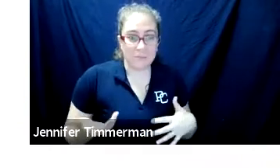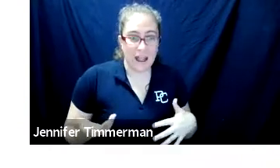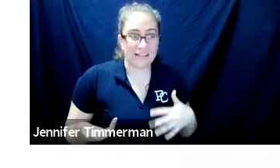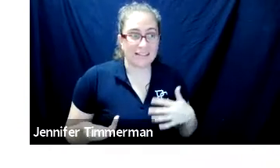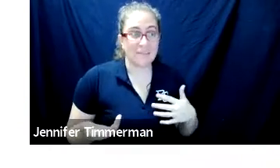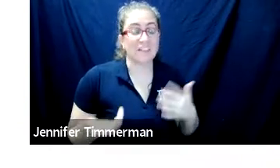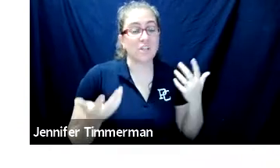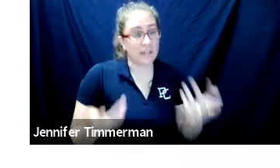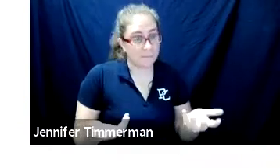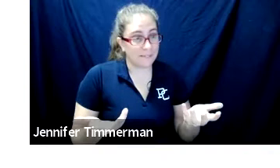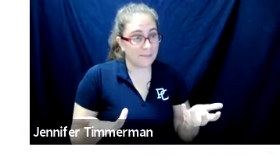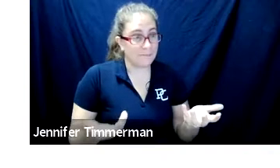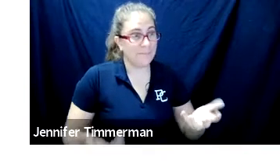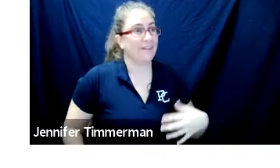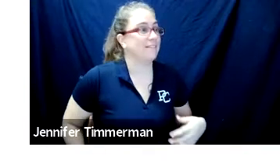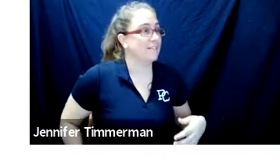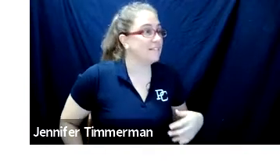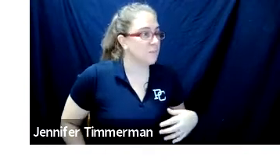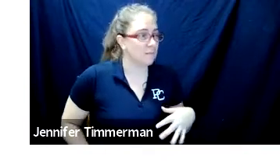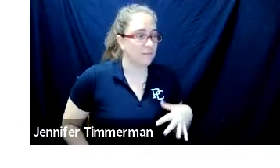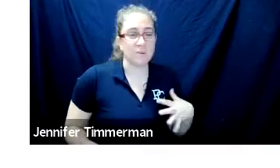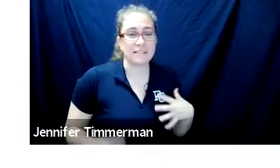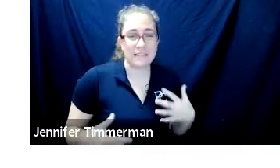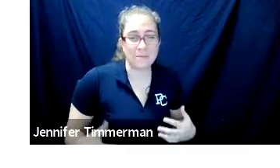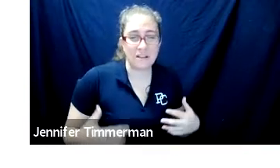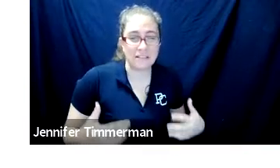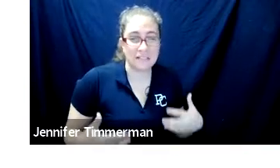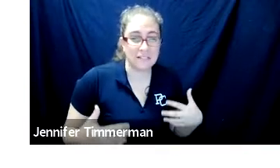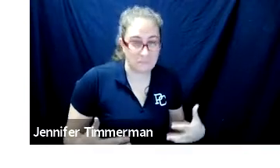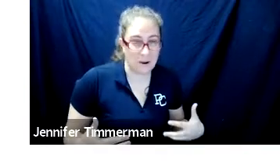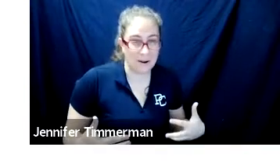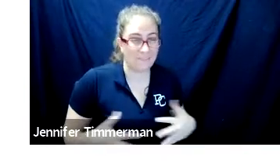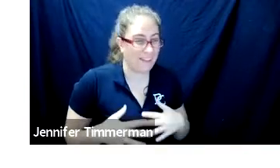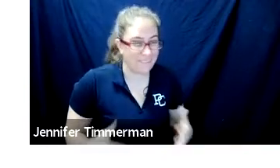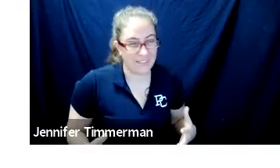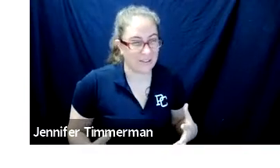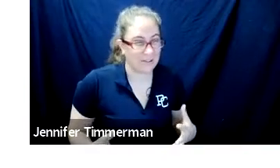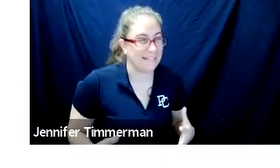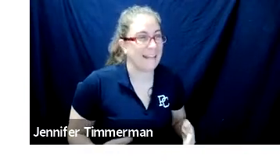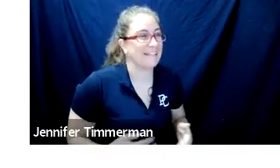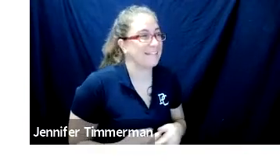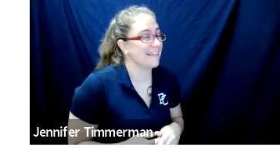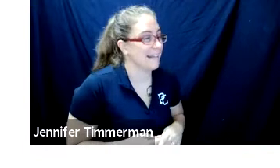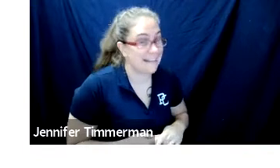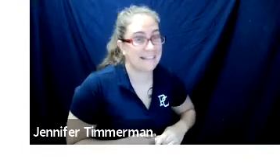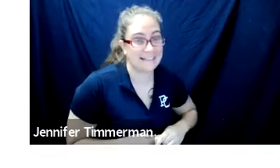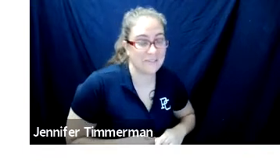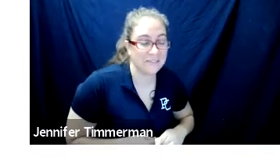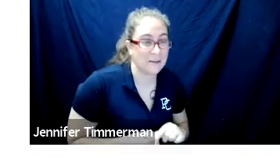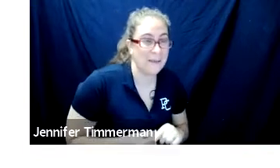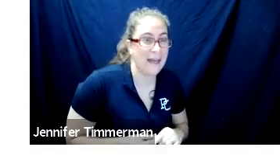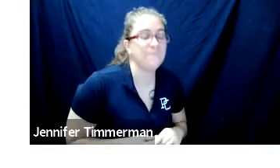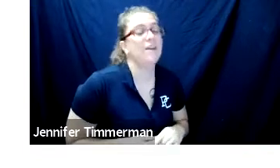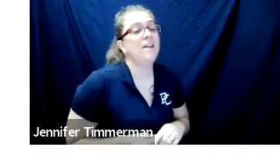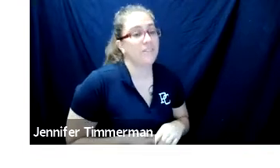you guys practice spelling your names. So this is probably the most labor-intensive part of everything you'll learn today is just kind of getting these letters